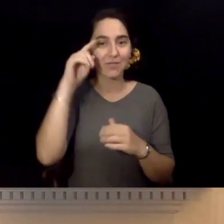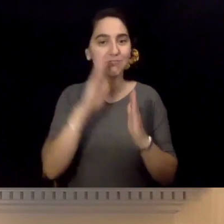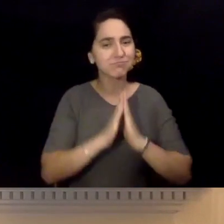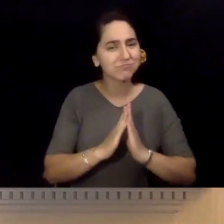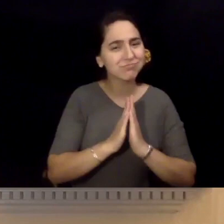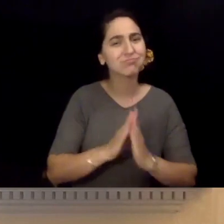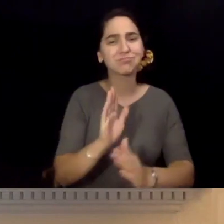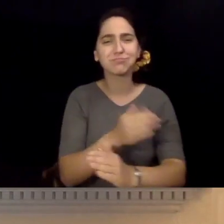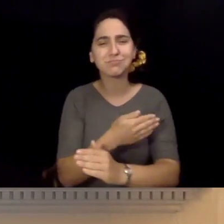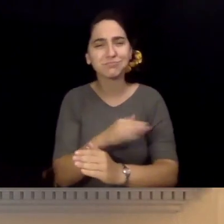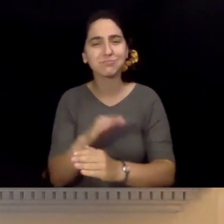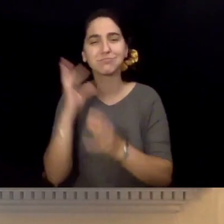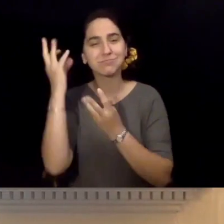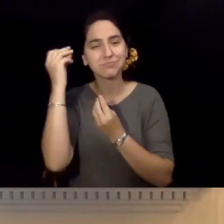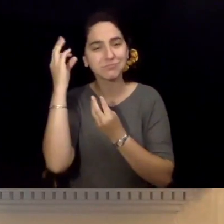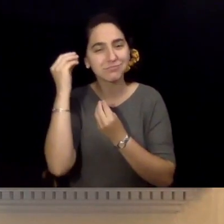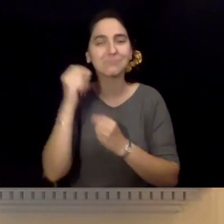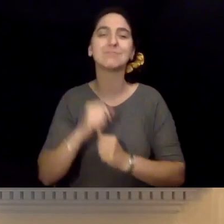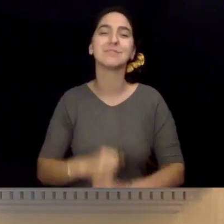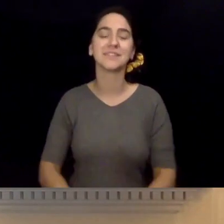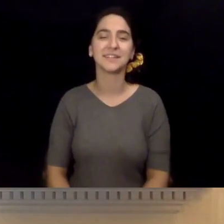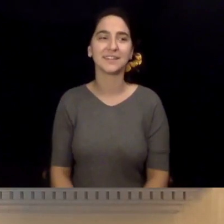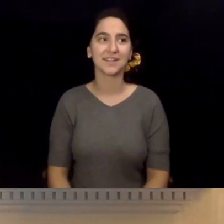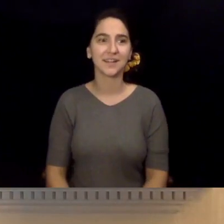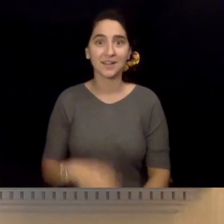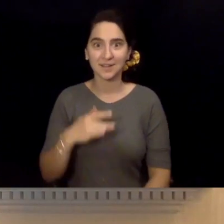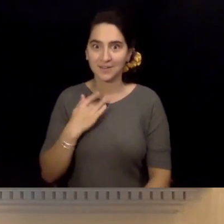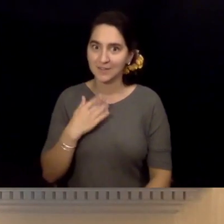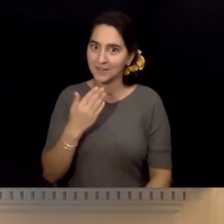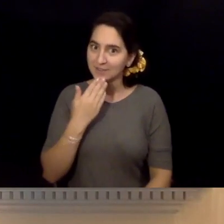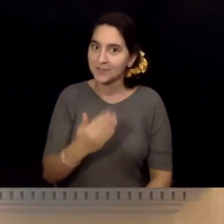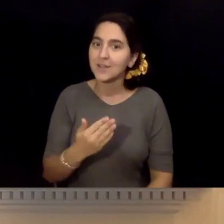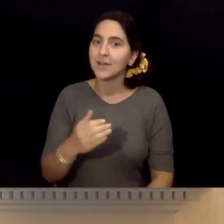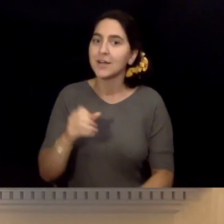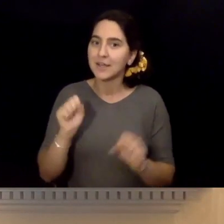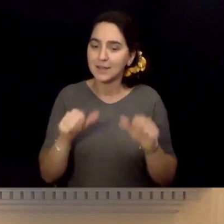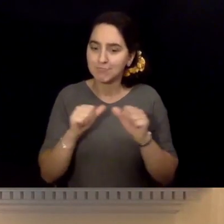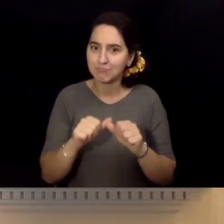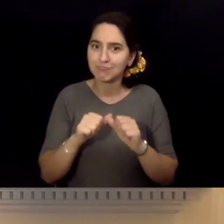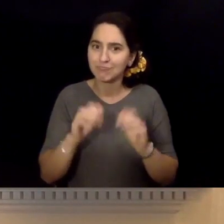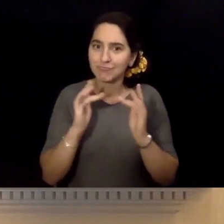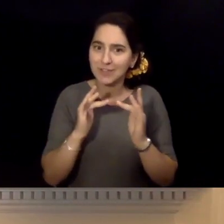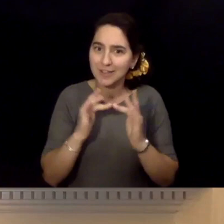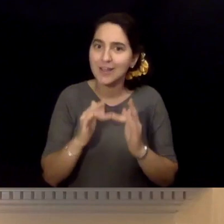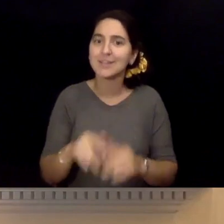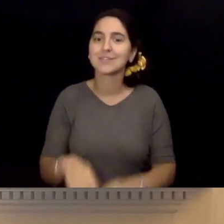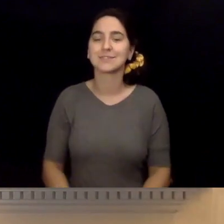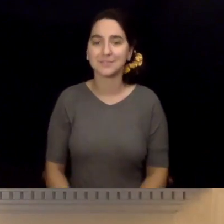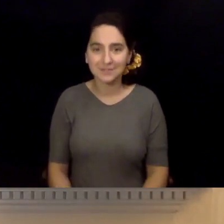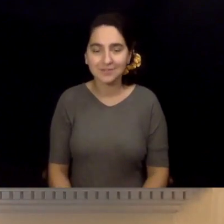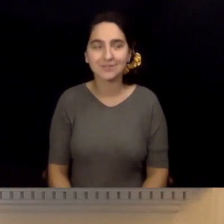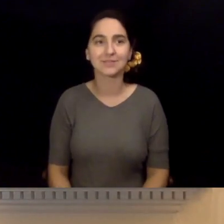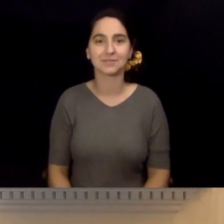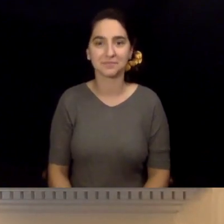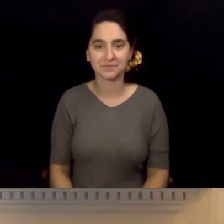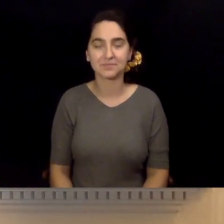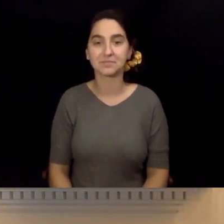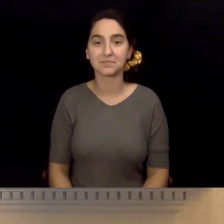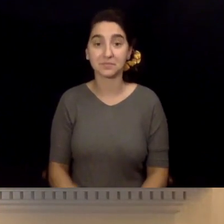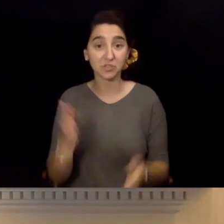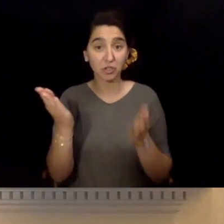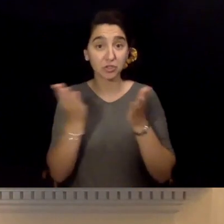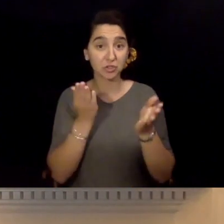prayer, song, and reflection. It is good to be able to connect with you in this way while we are